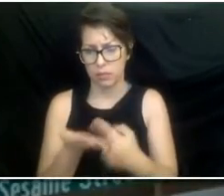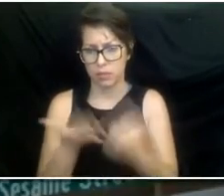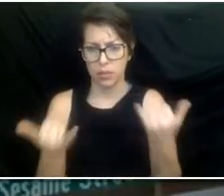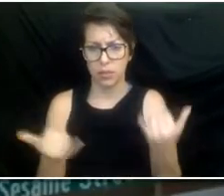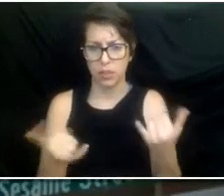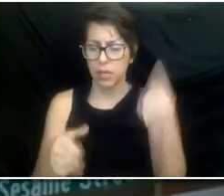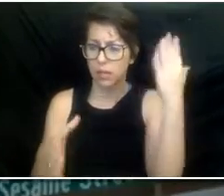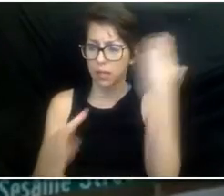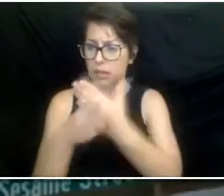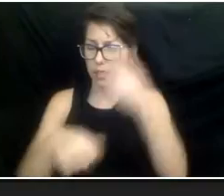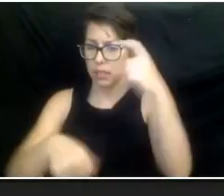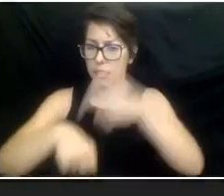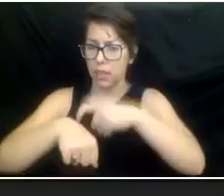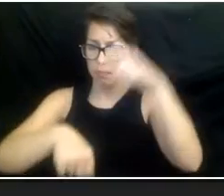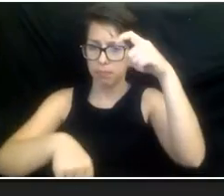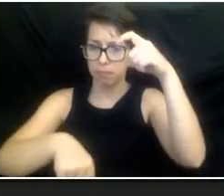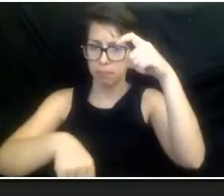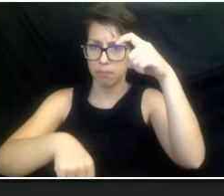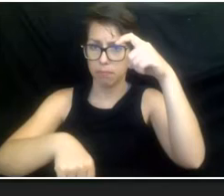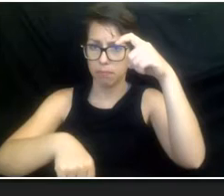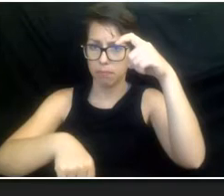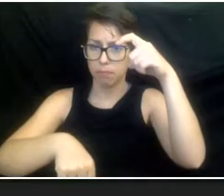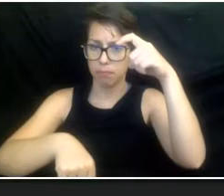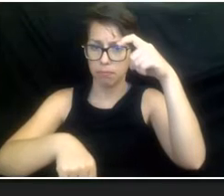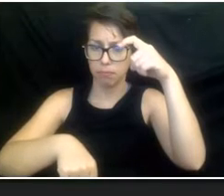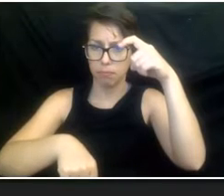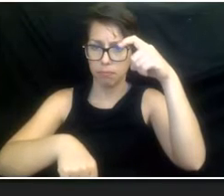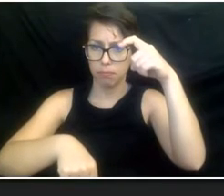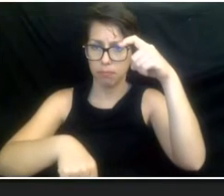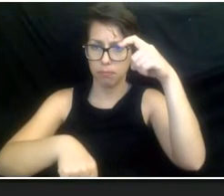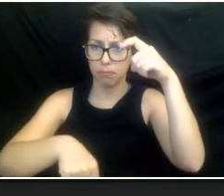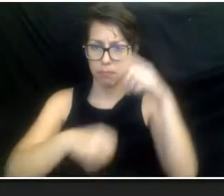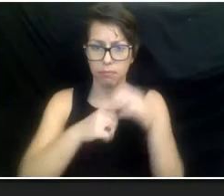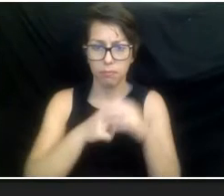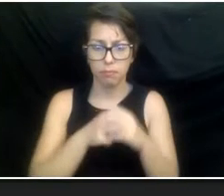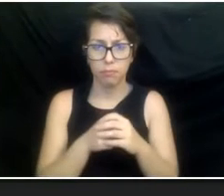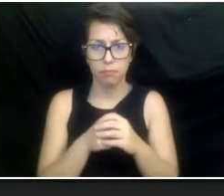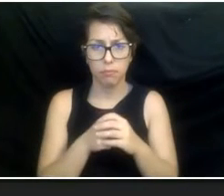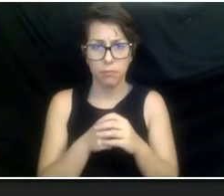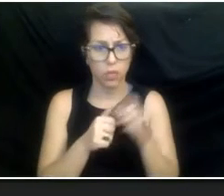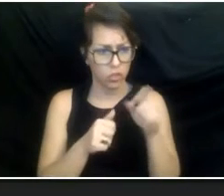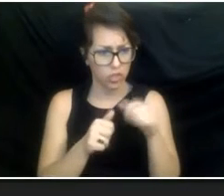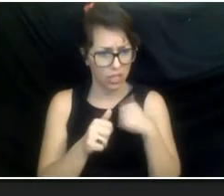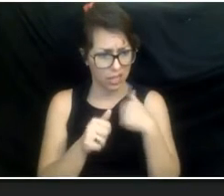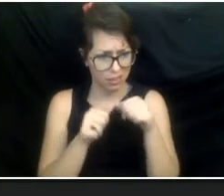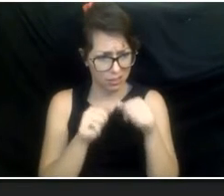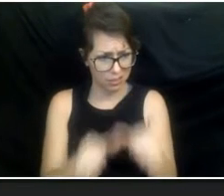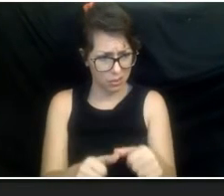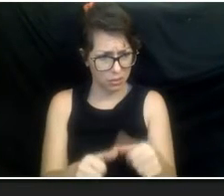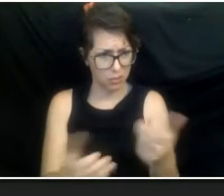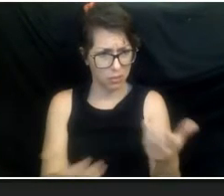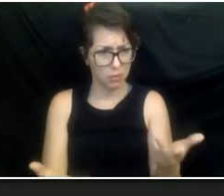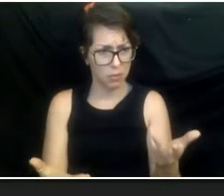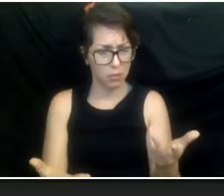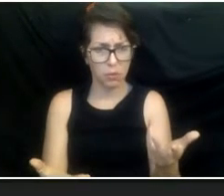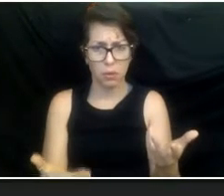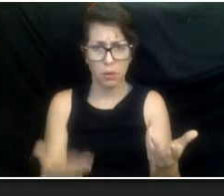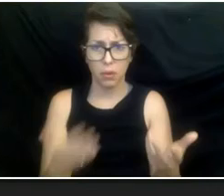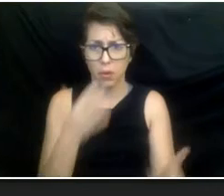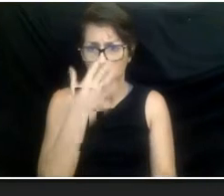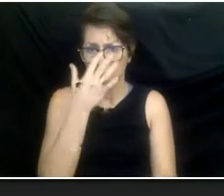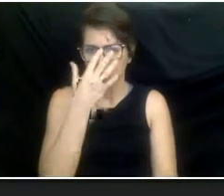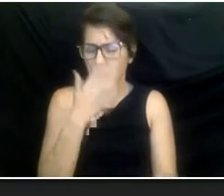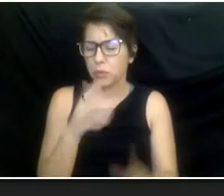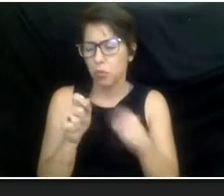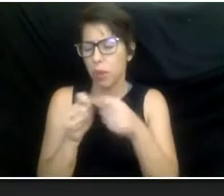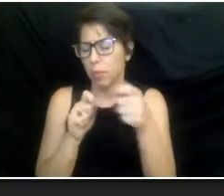quickly so we are asking to continue all of you to commit to gender violence survivors and immigrant